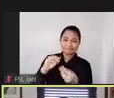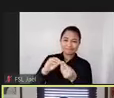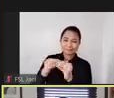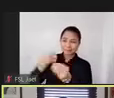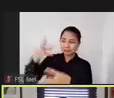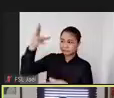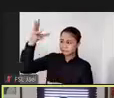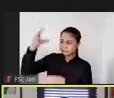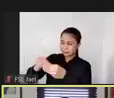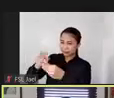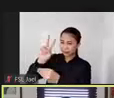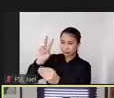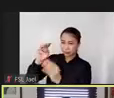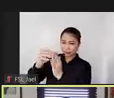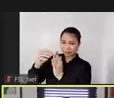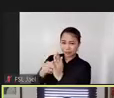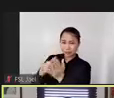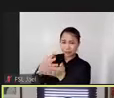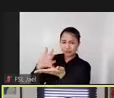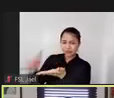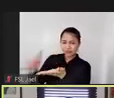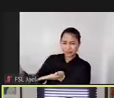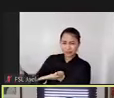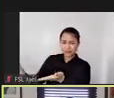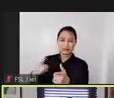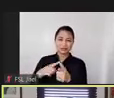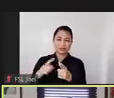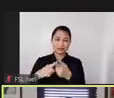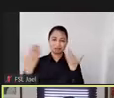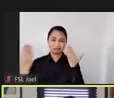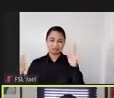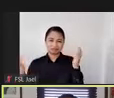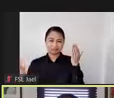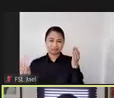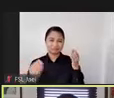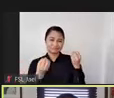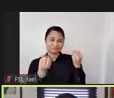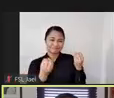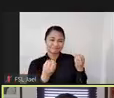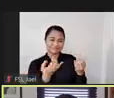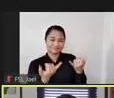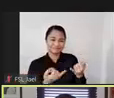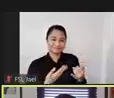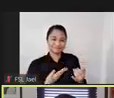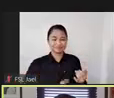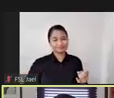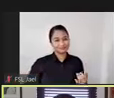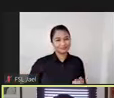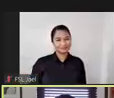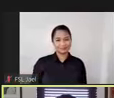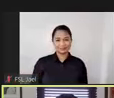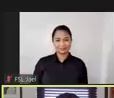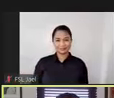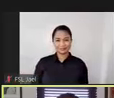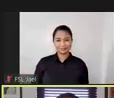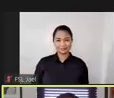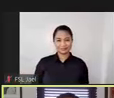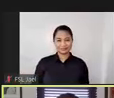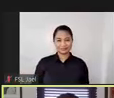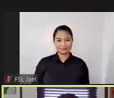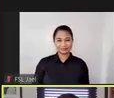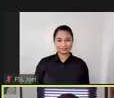You know, I don't know how many of you have heard this term, hangry. It's when you